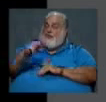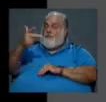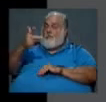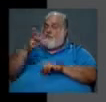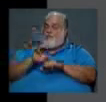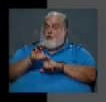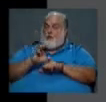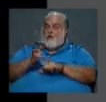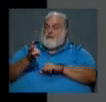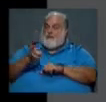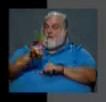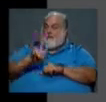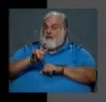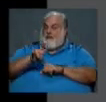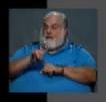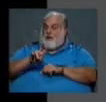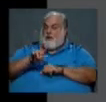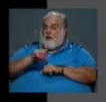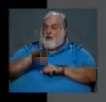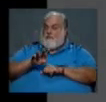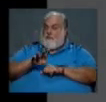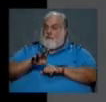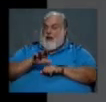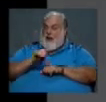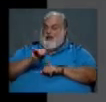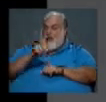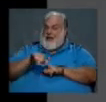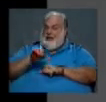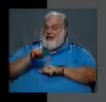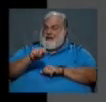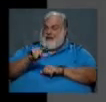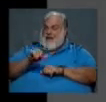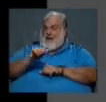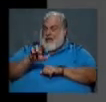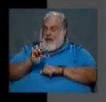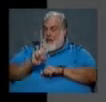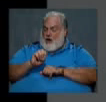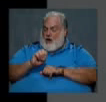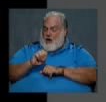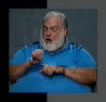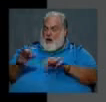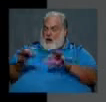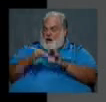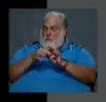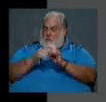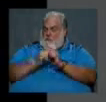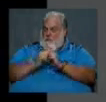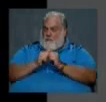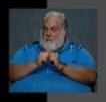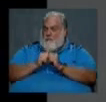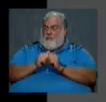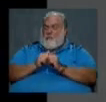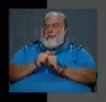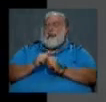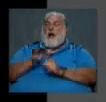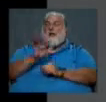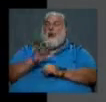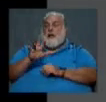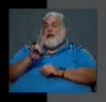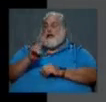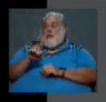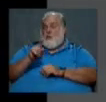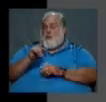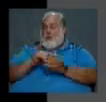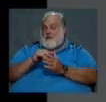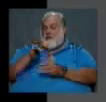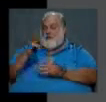at 6724 West 32nd, about 1,600 feet, a daycare at 3200 Bryant, approximately